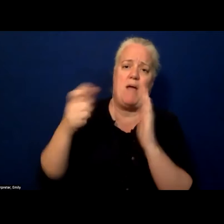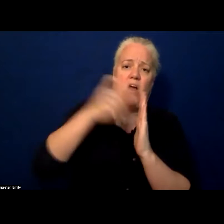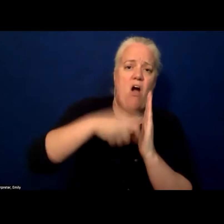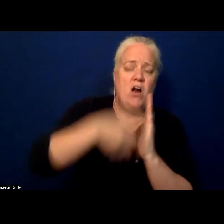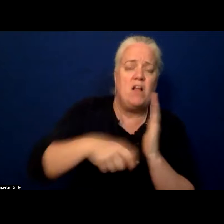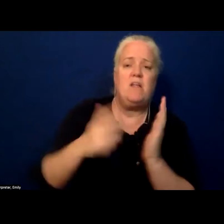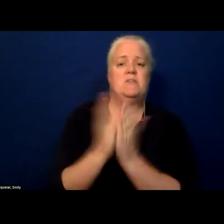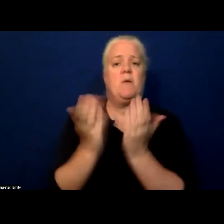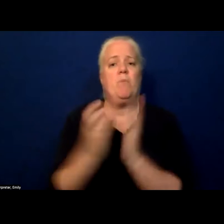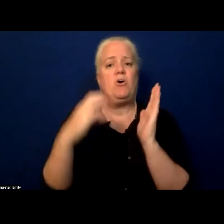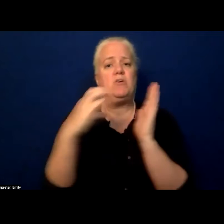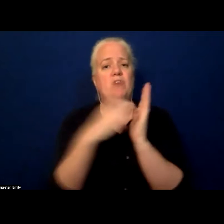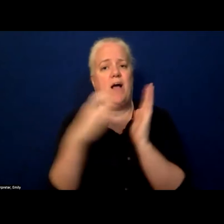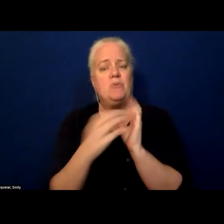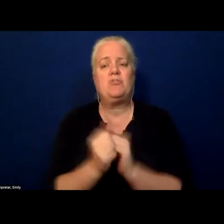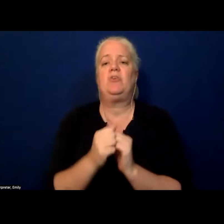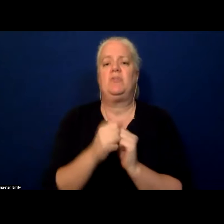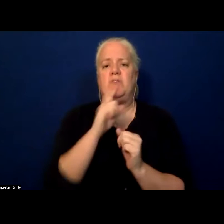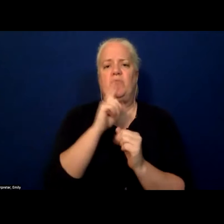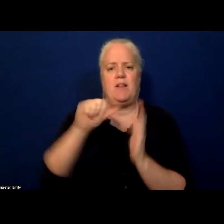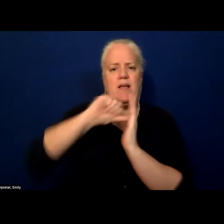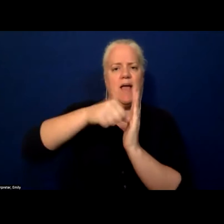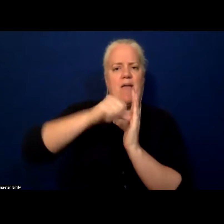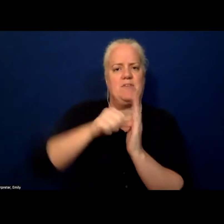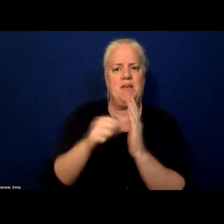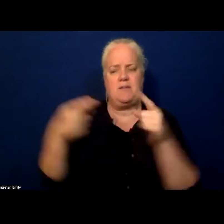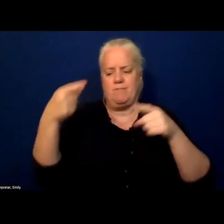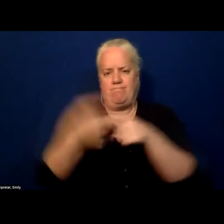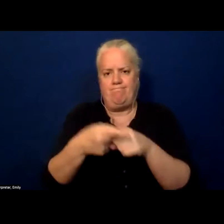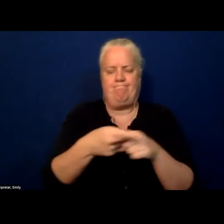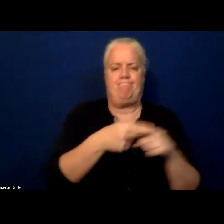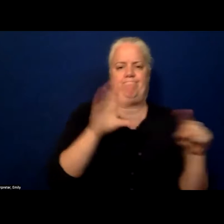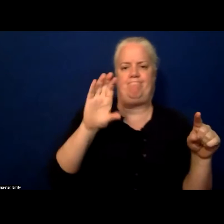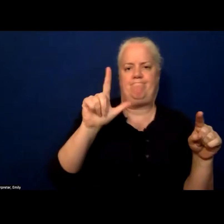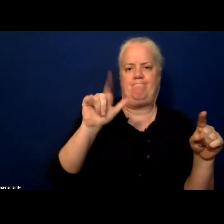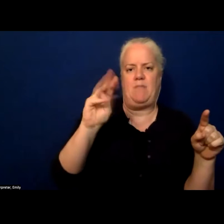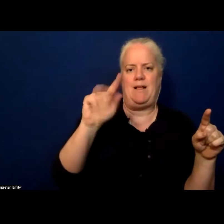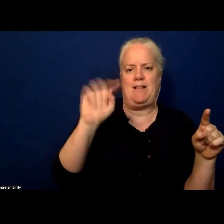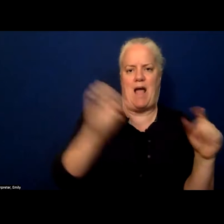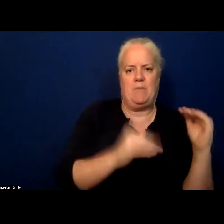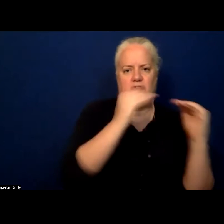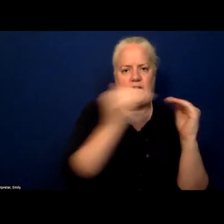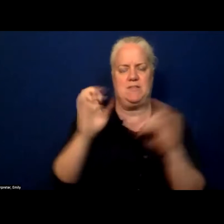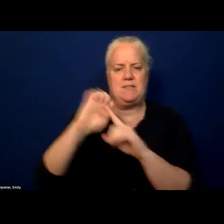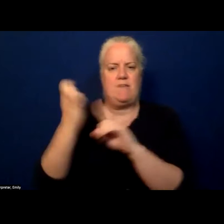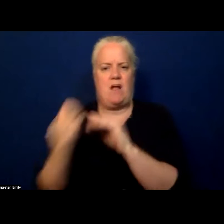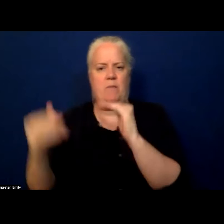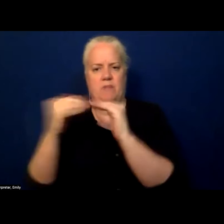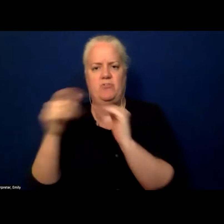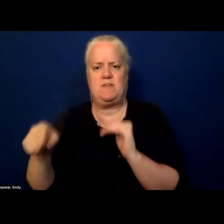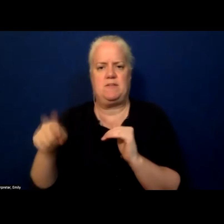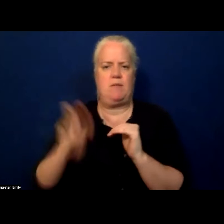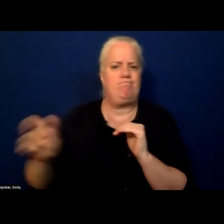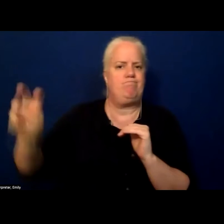axiomatic nexus of climate crisis and racial injustice, and has spoken on the issue at various conferences and universities throughout